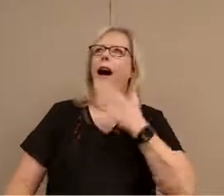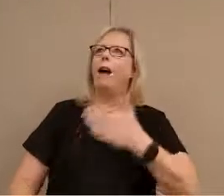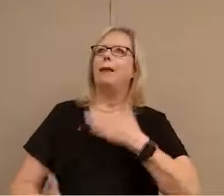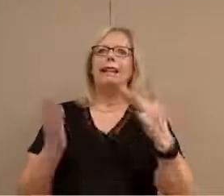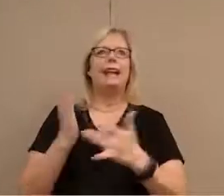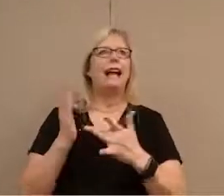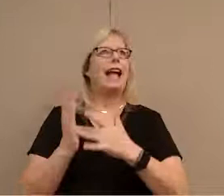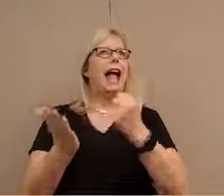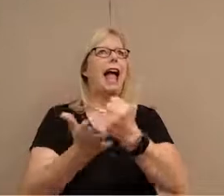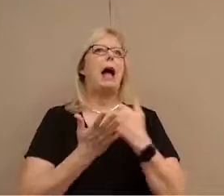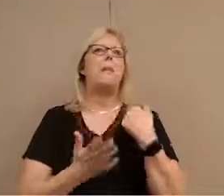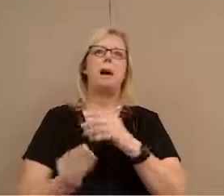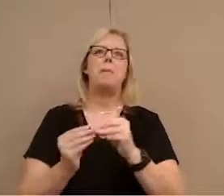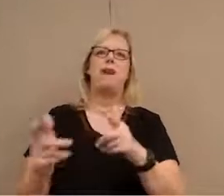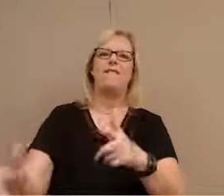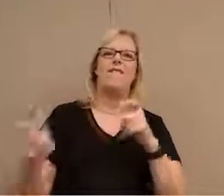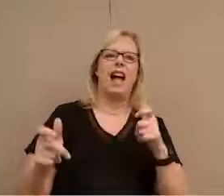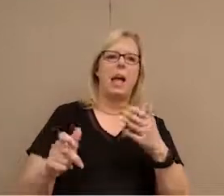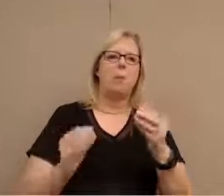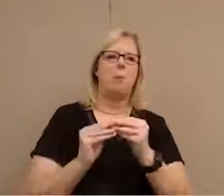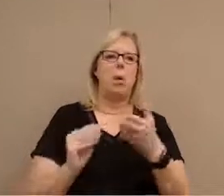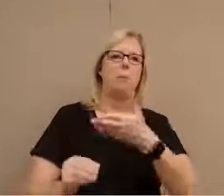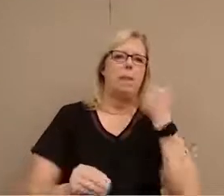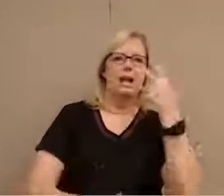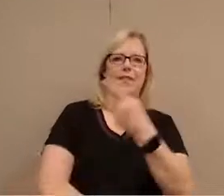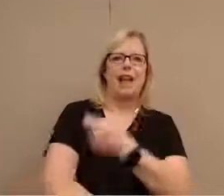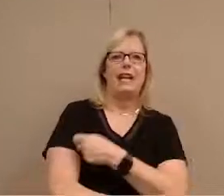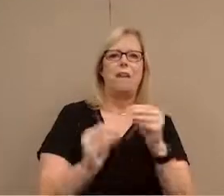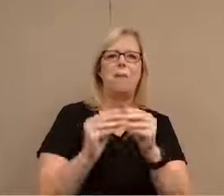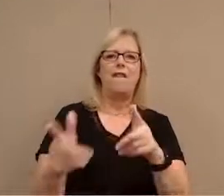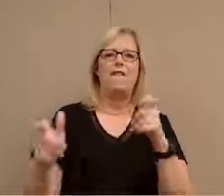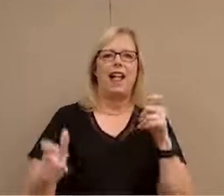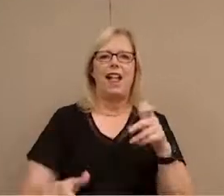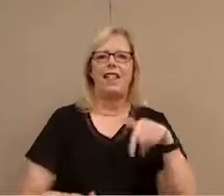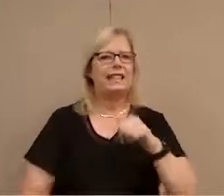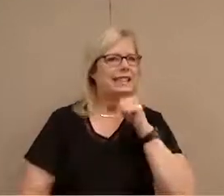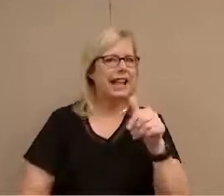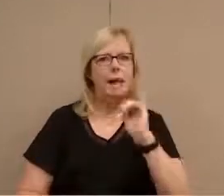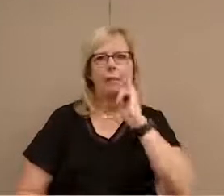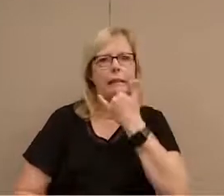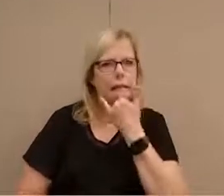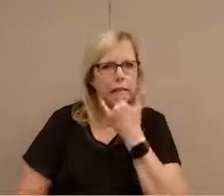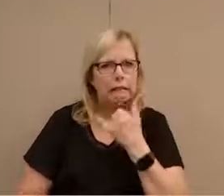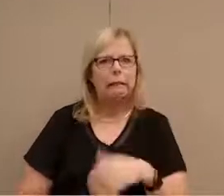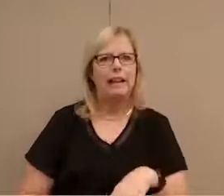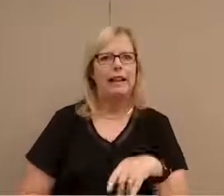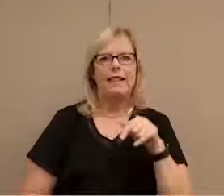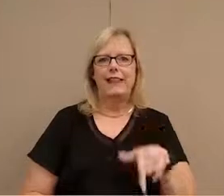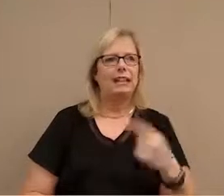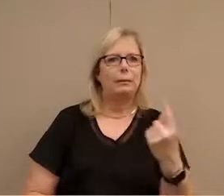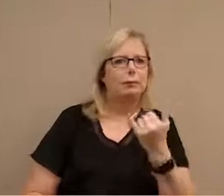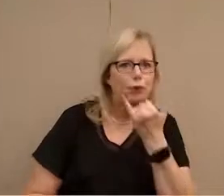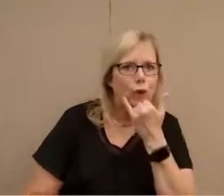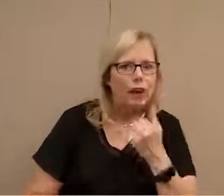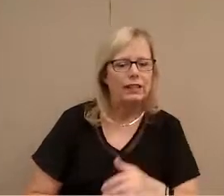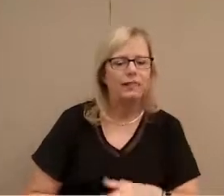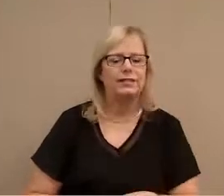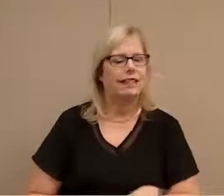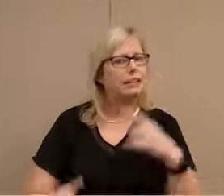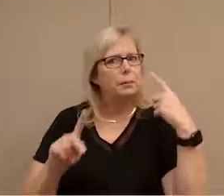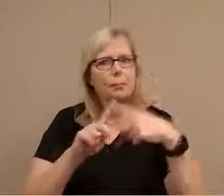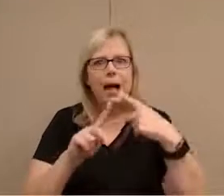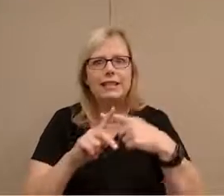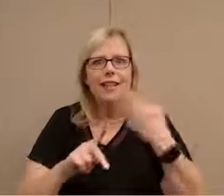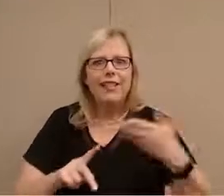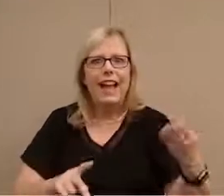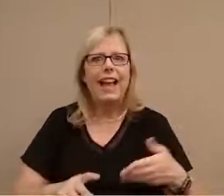bringing us a better vaccine, a faster way. This is not a defect. This is actually a positive